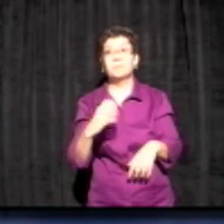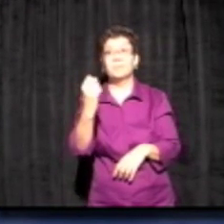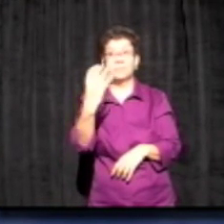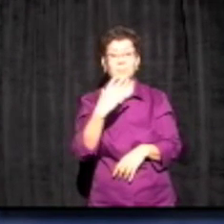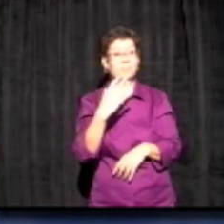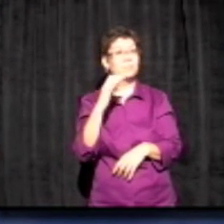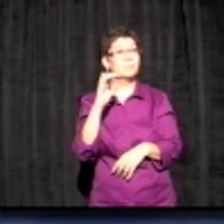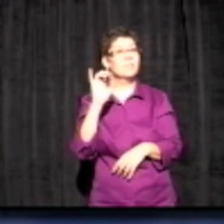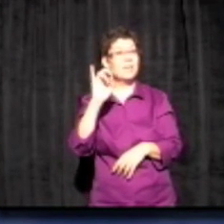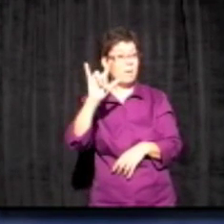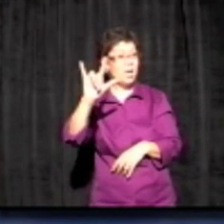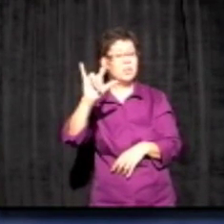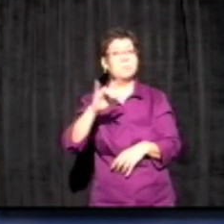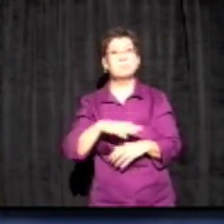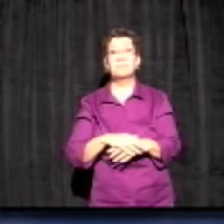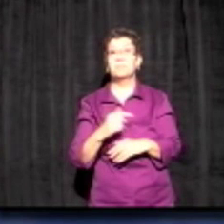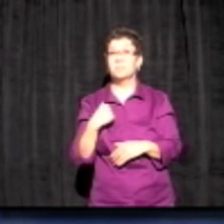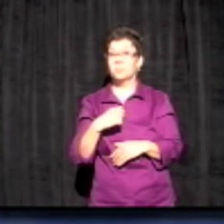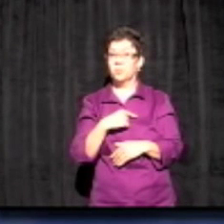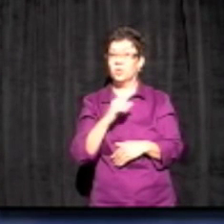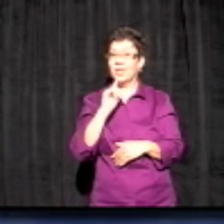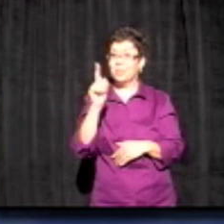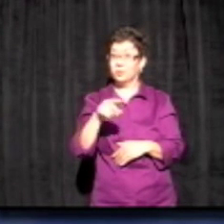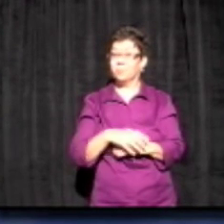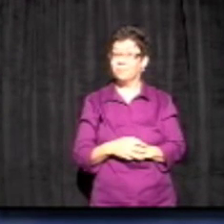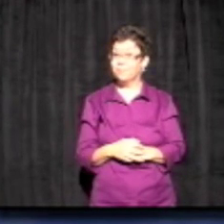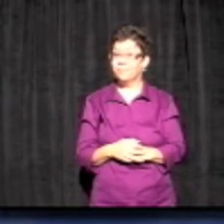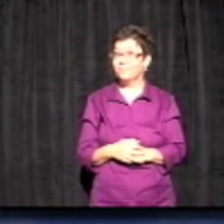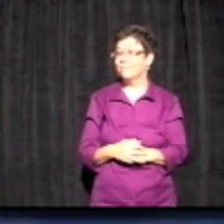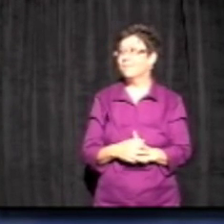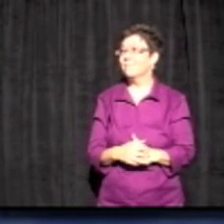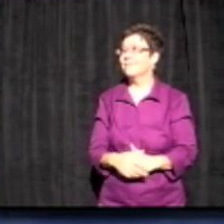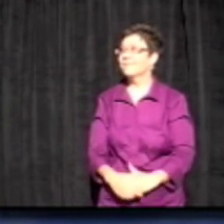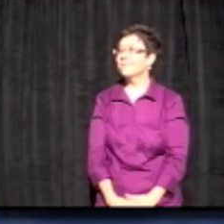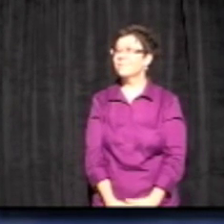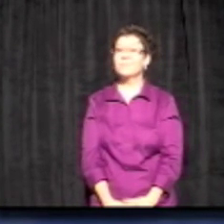in an email and we'll get right back to you.